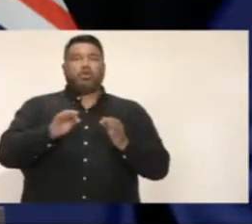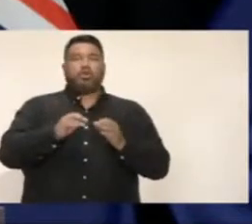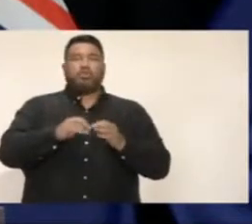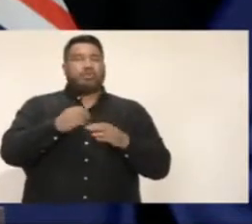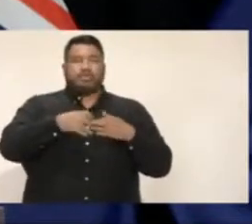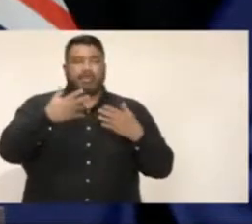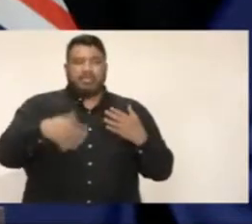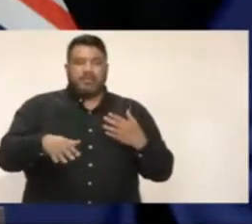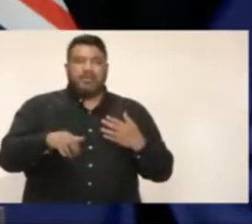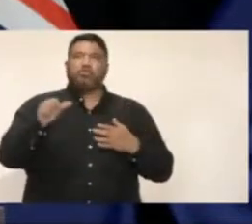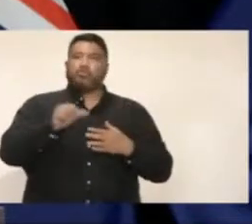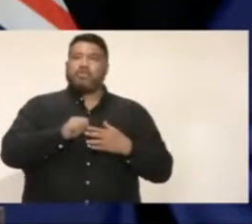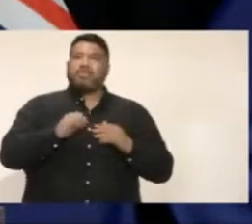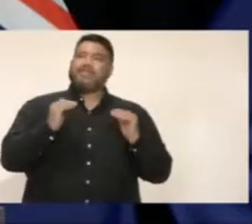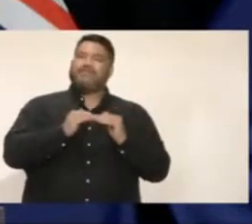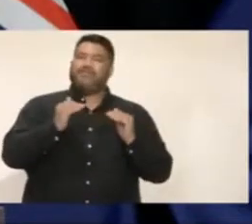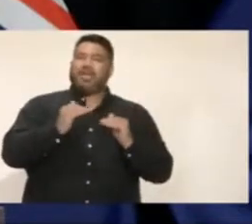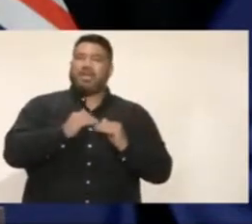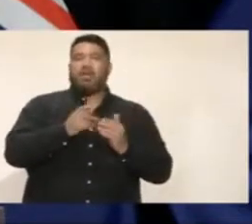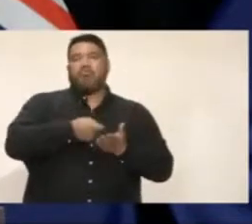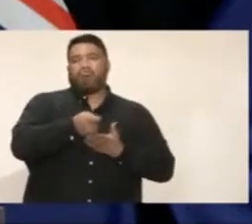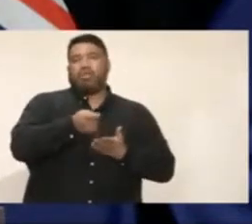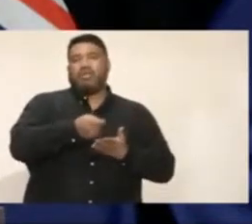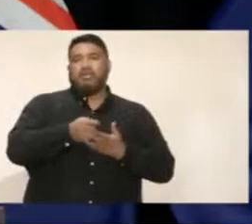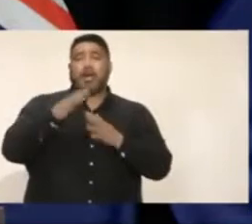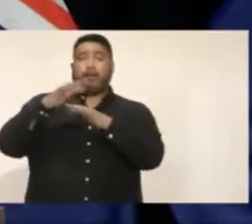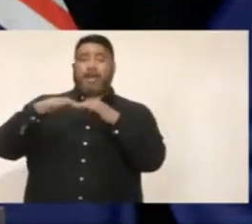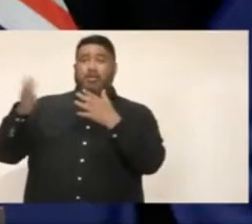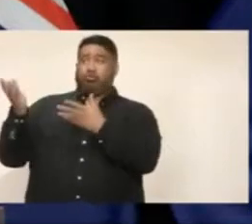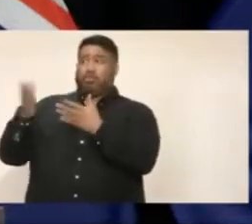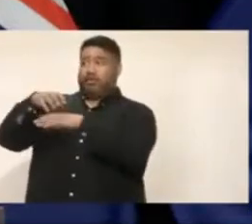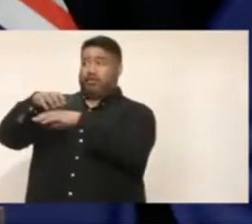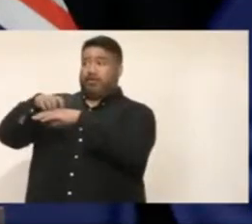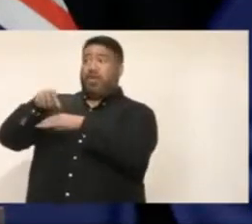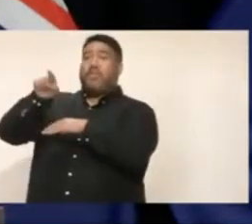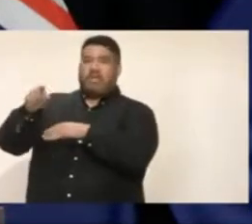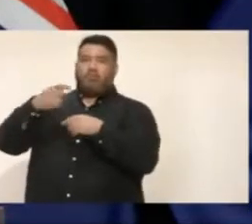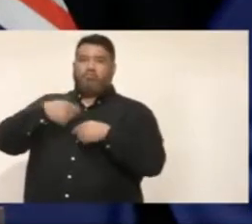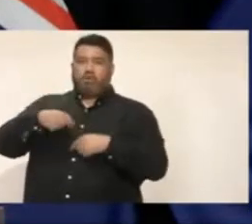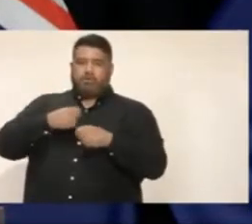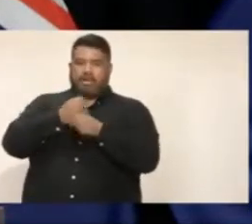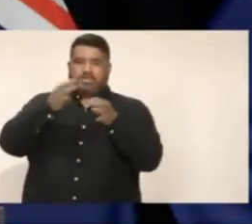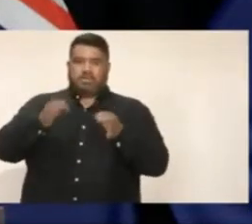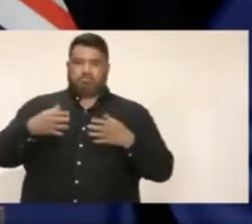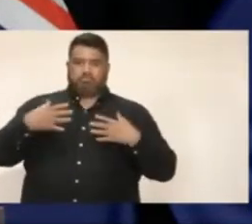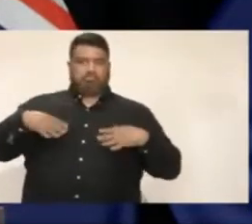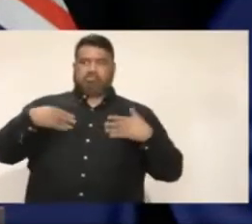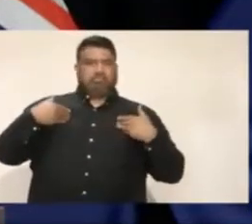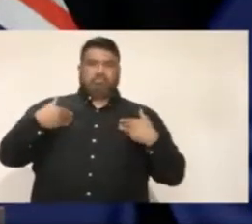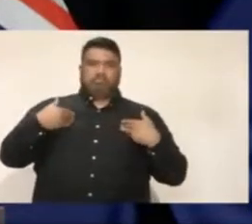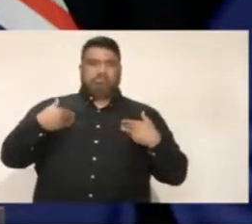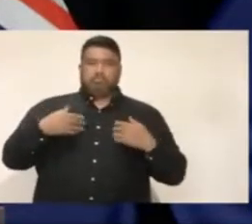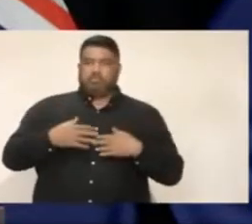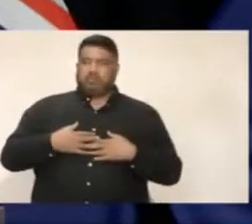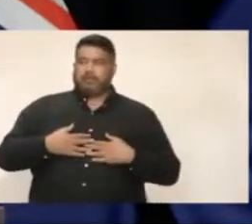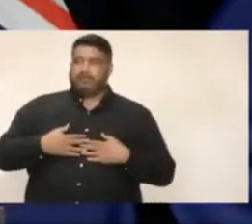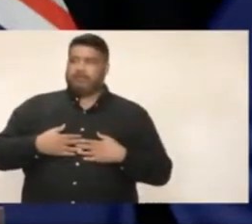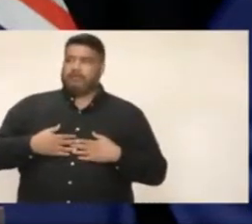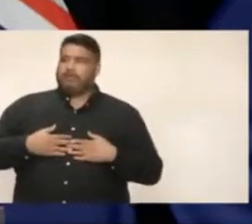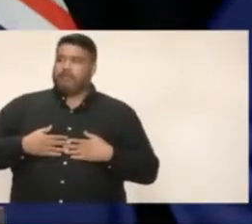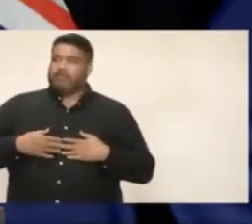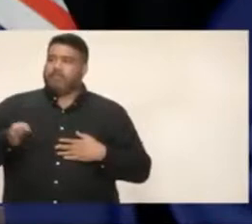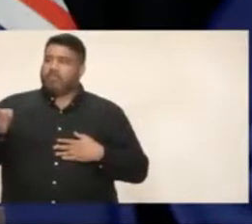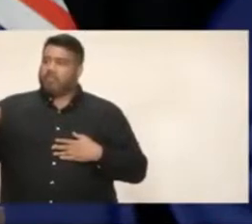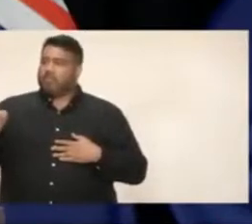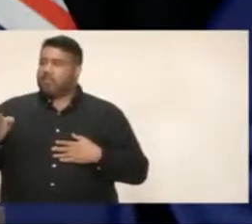and reasonable market rent. And that's what parliamentary services are there to consider. That's not what I am here to do. Have you asked whether other